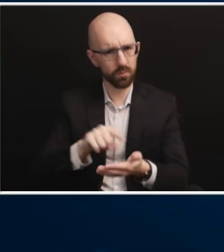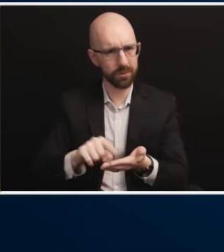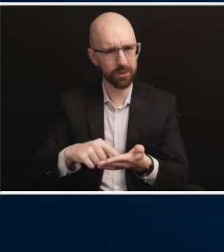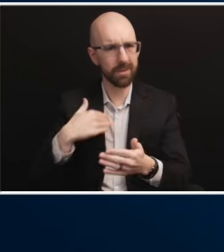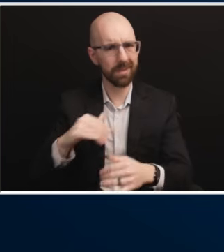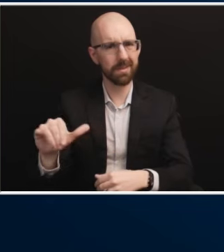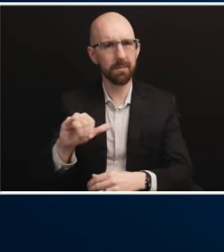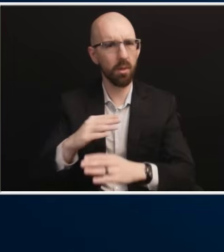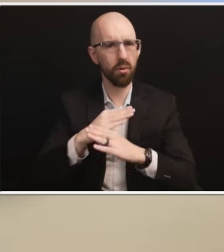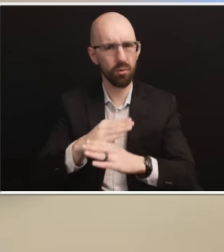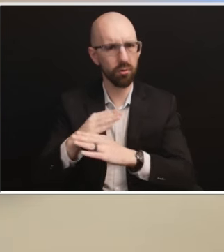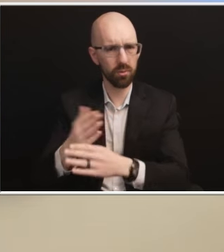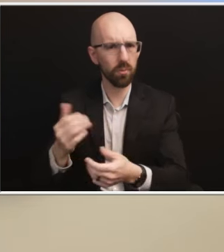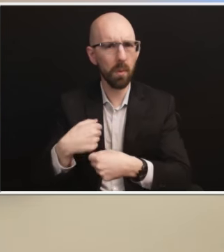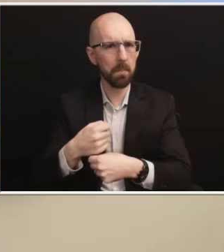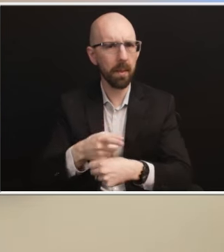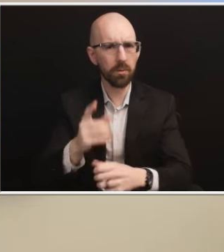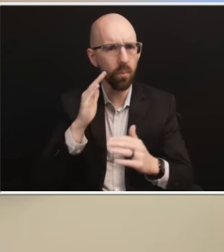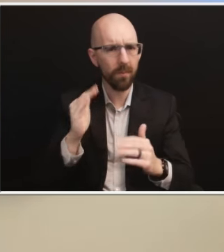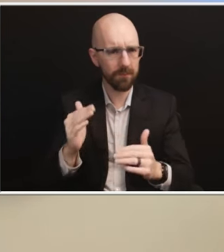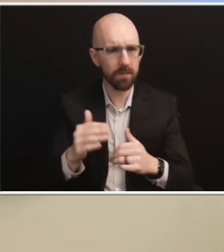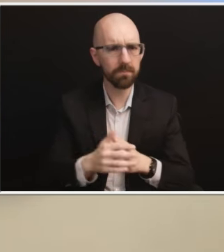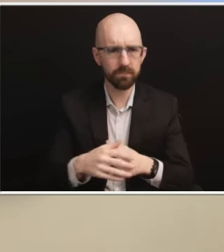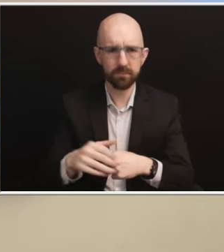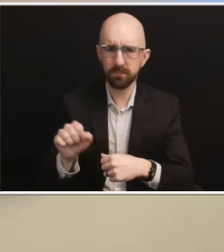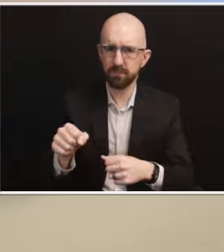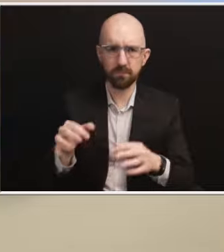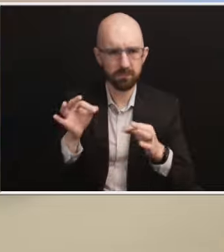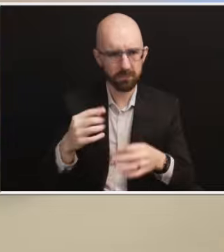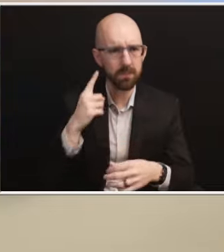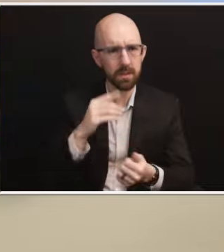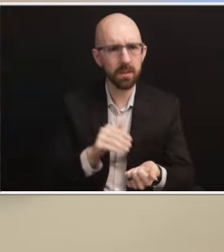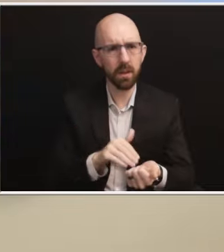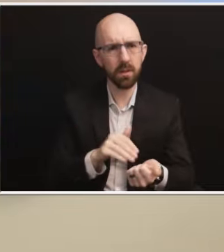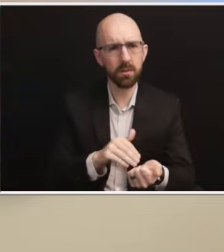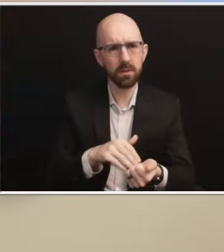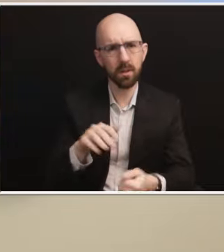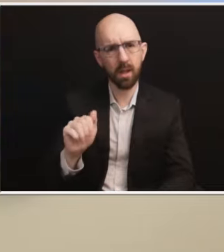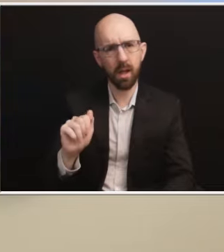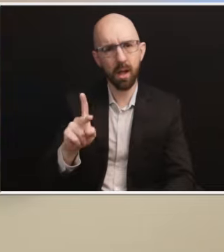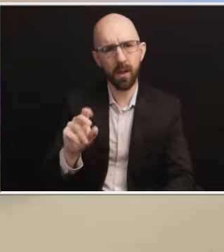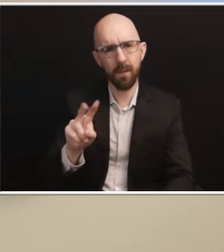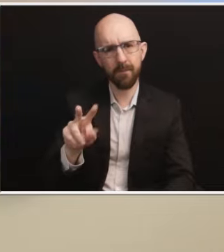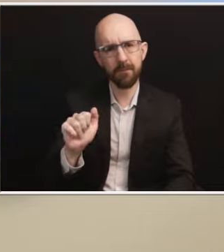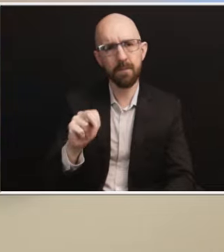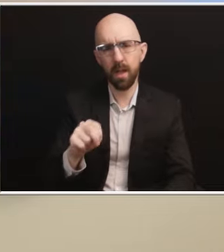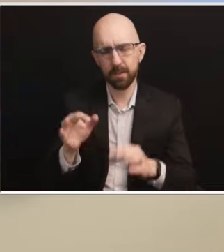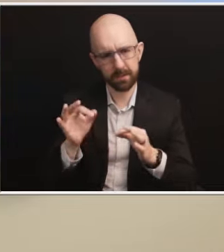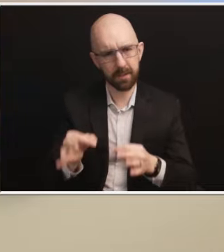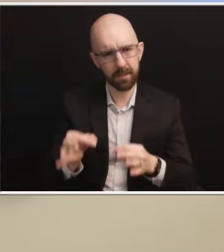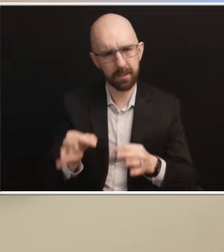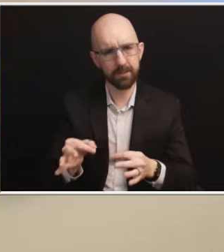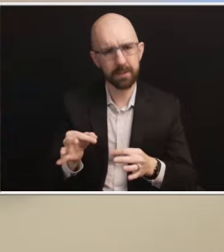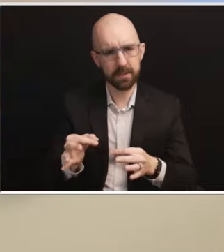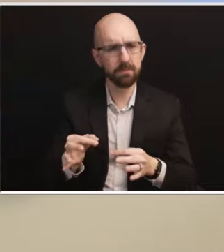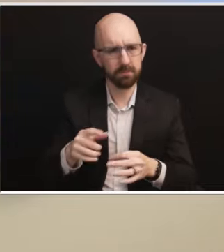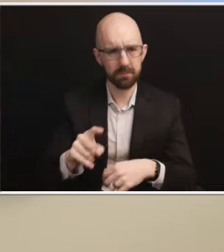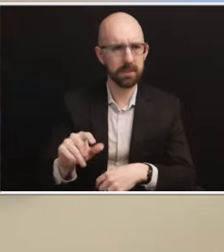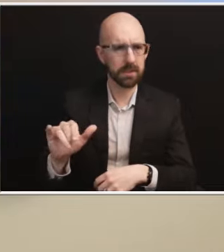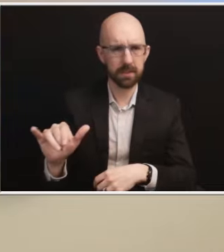hopeful? Absolutely. I think Dr. Akavan definitely showed us some of the